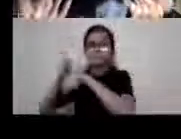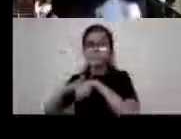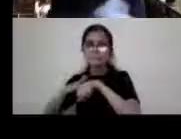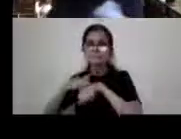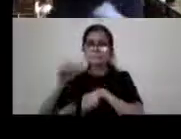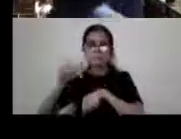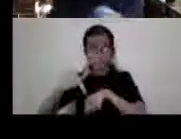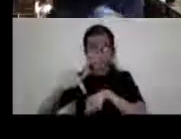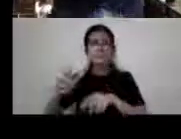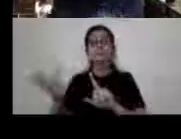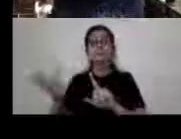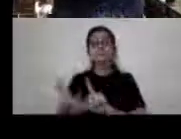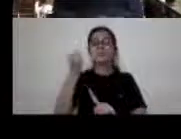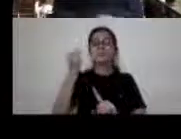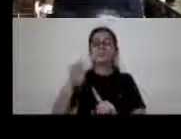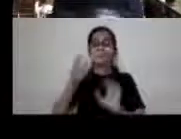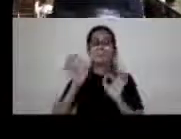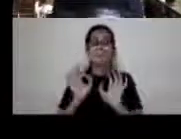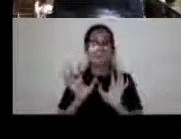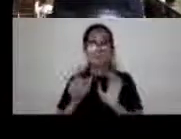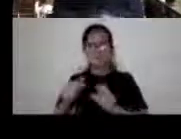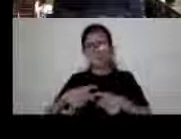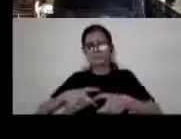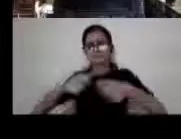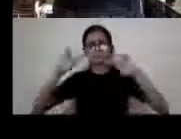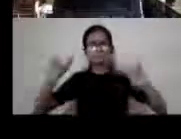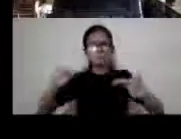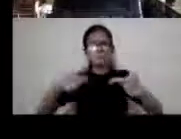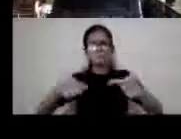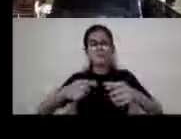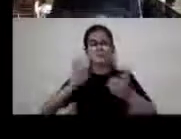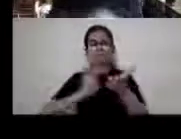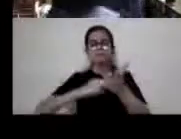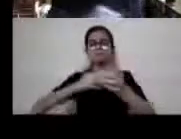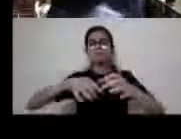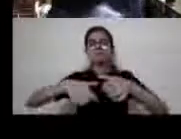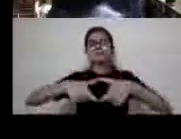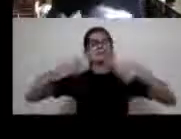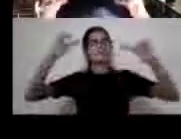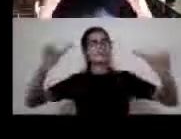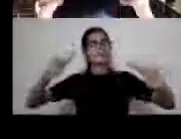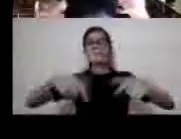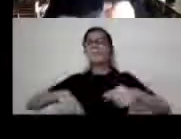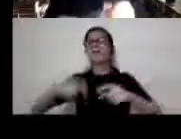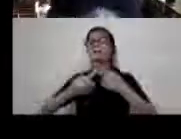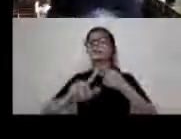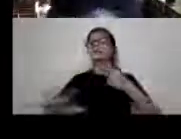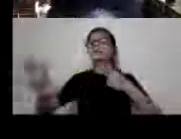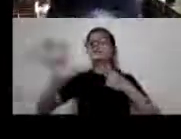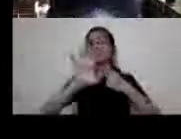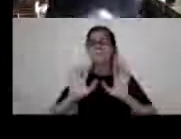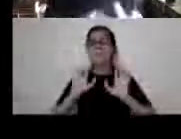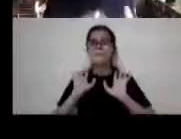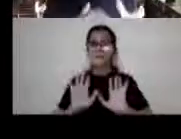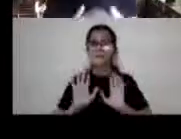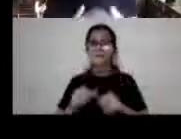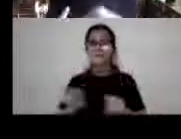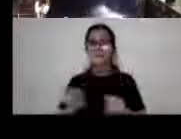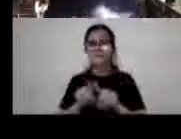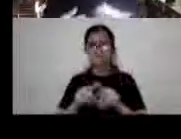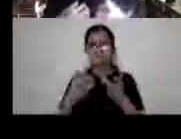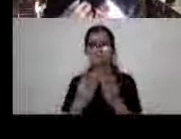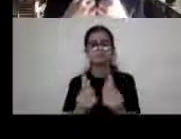this town. It is the largest Jewish museum in Europe, and they wanted to come up with this